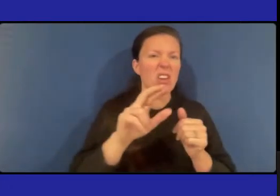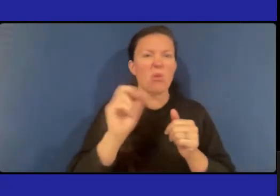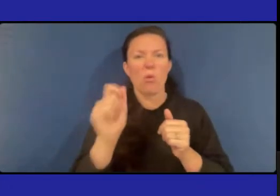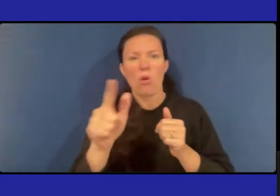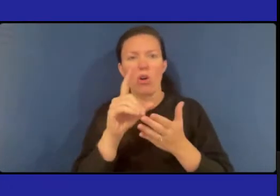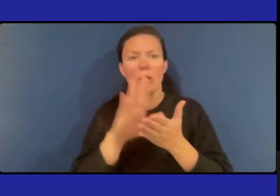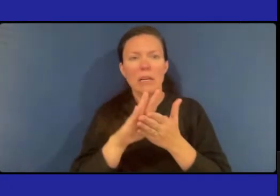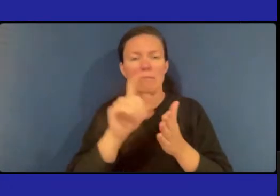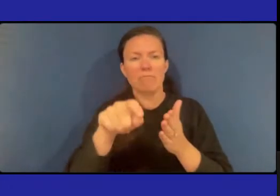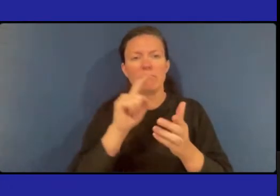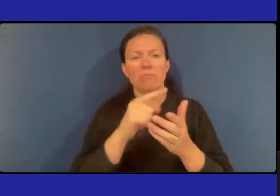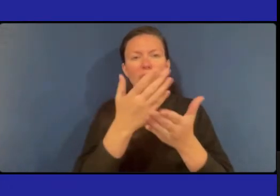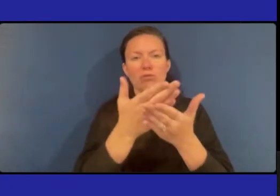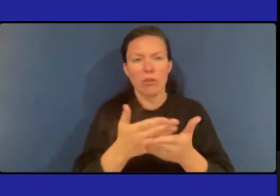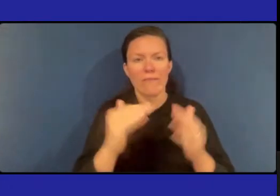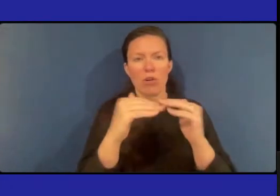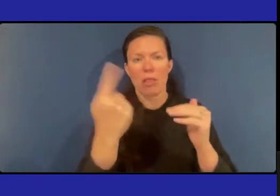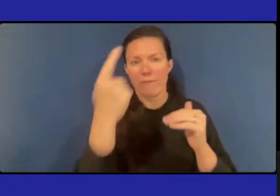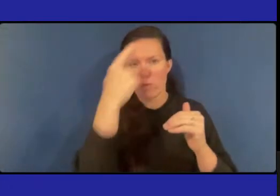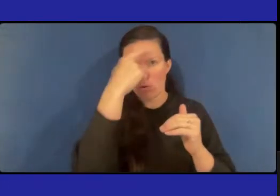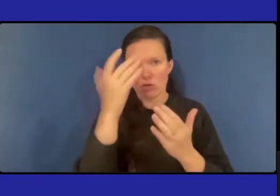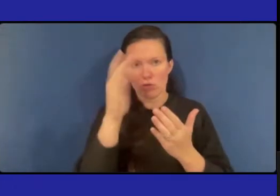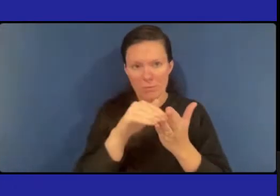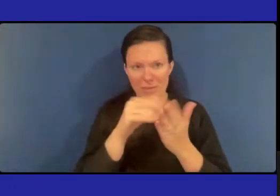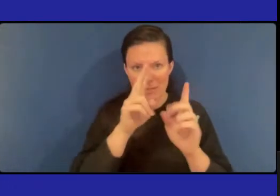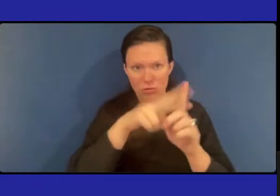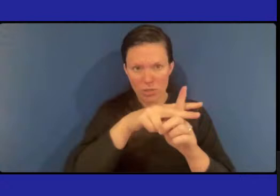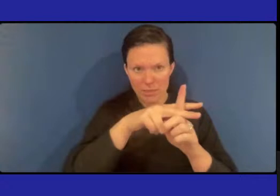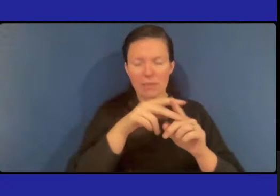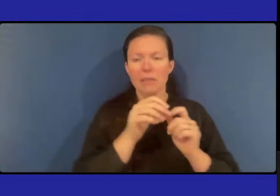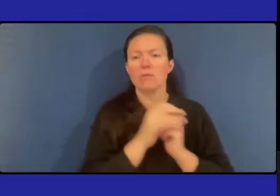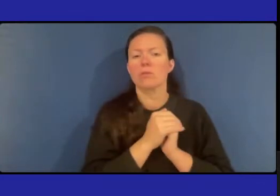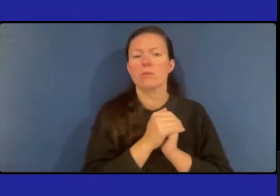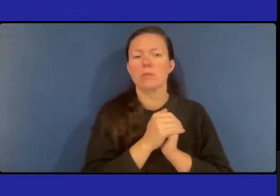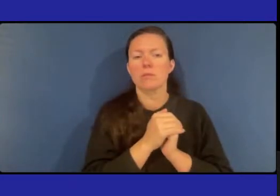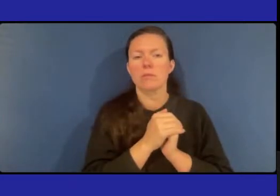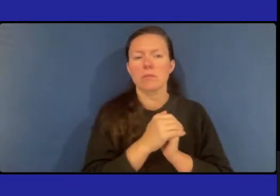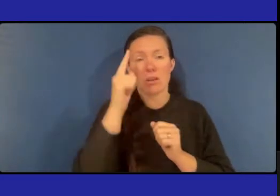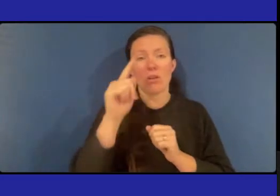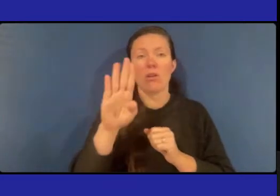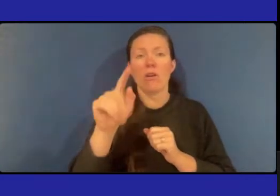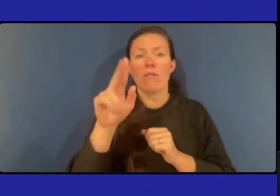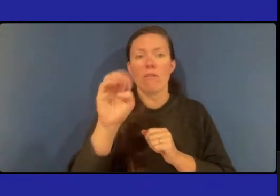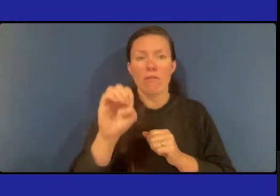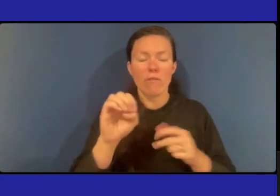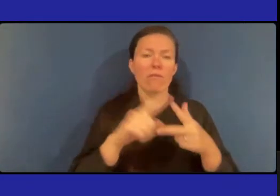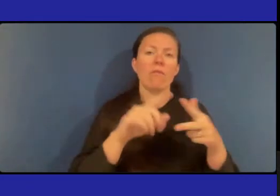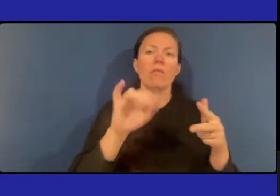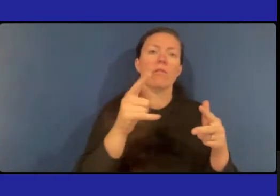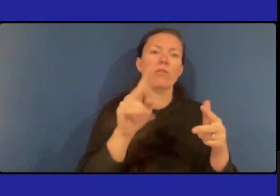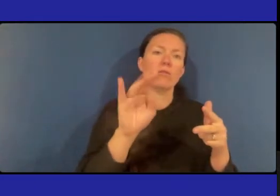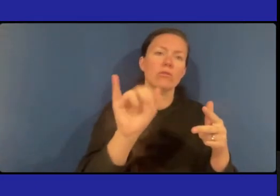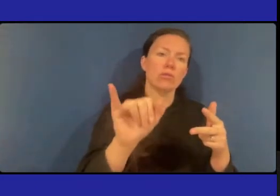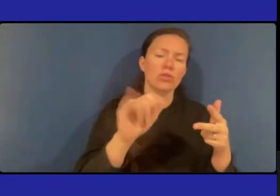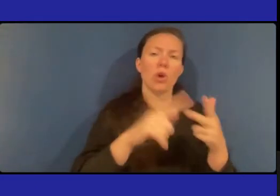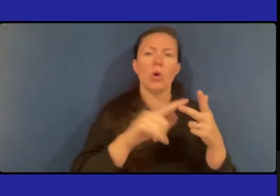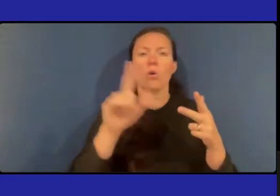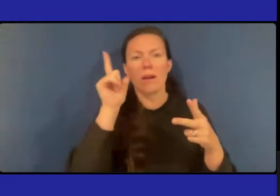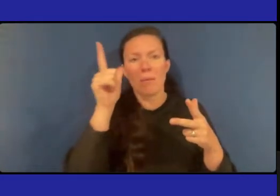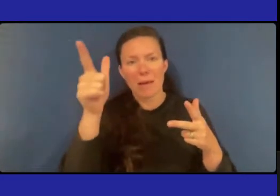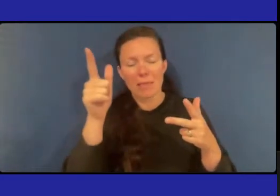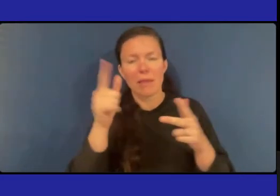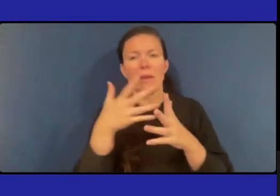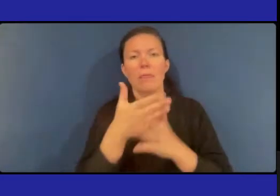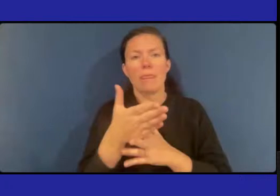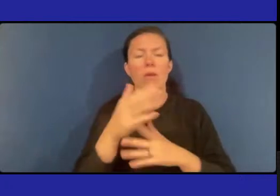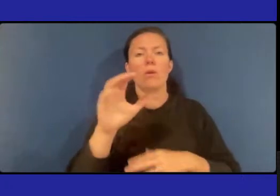to verify Level 1 trauma center designations for Bellevue, Elmhurst, Jacoby, Kings County, and Lincoln through the American College of